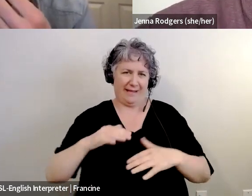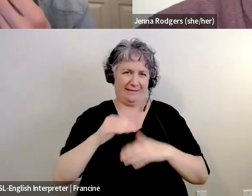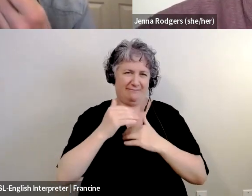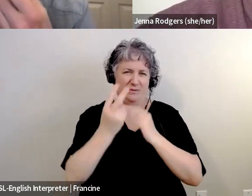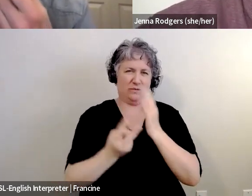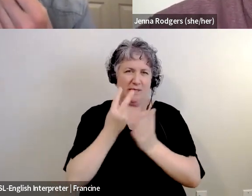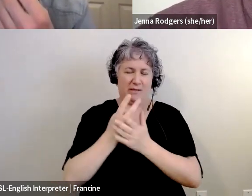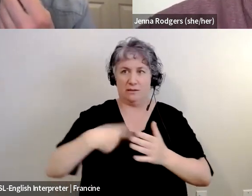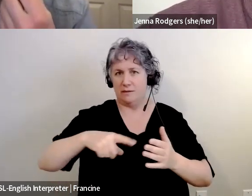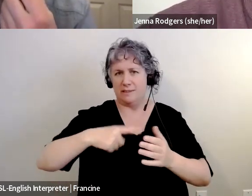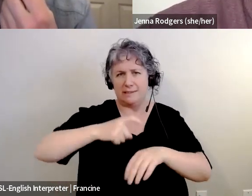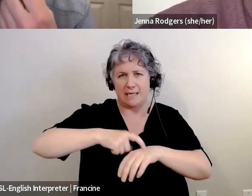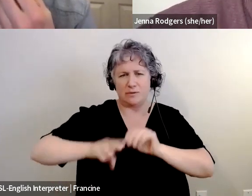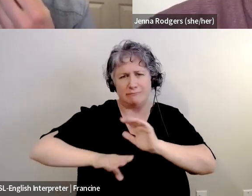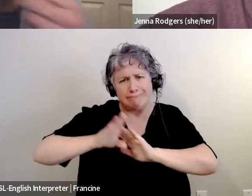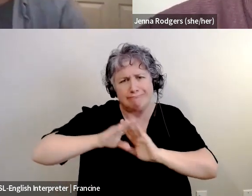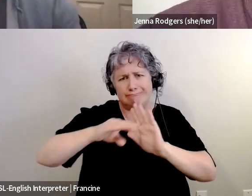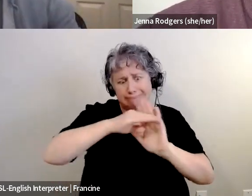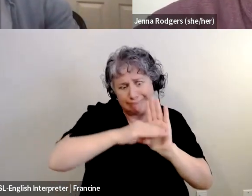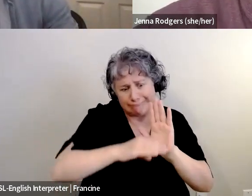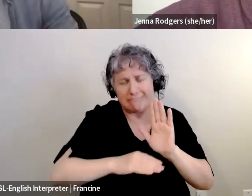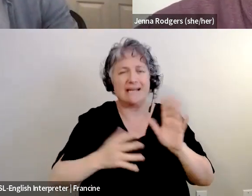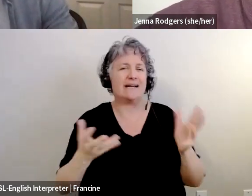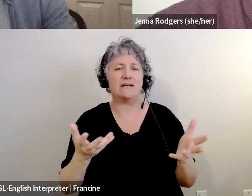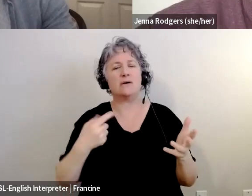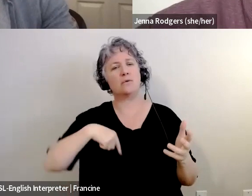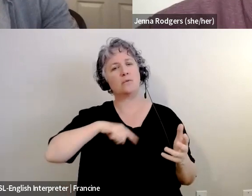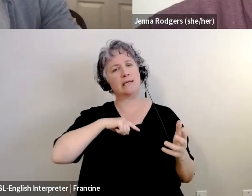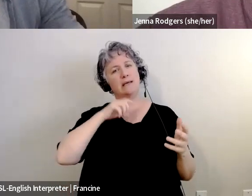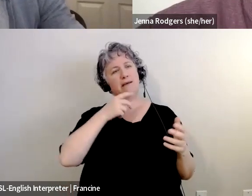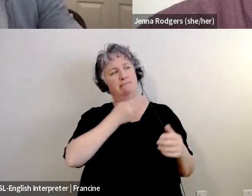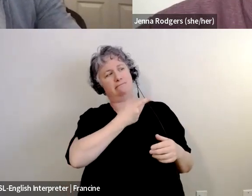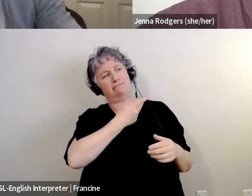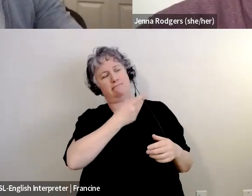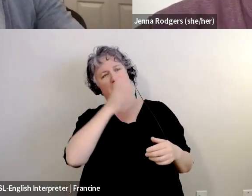2-hour session. So we've made some assumptions and leaps